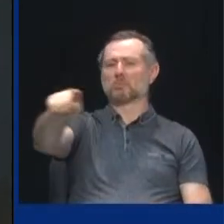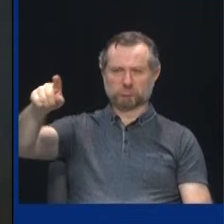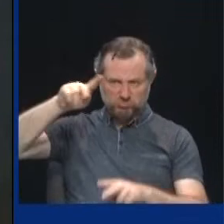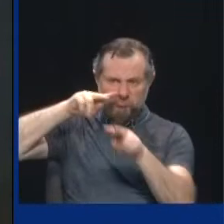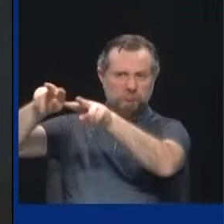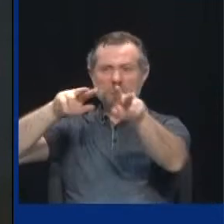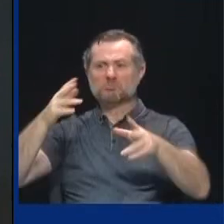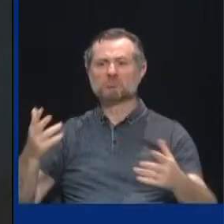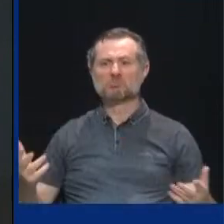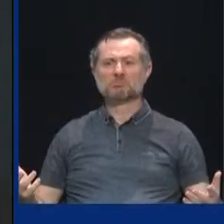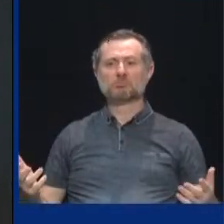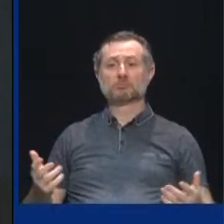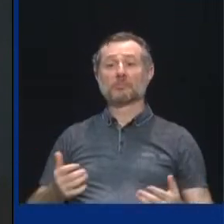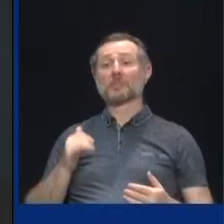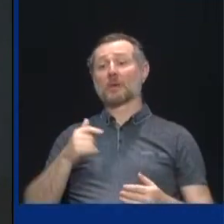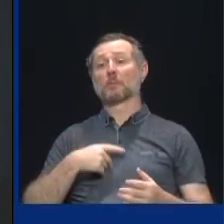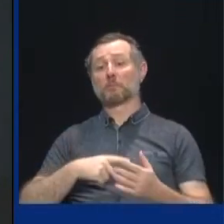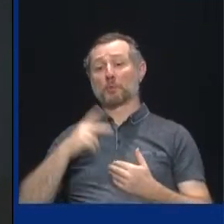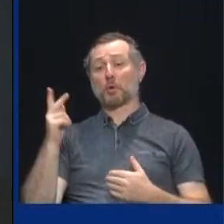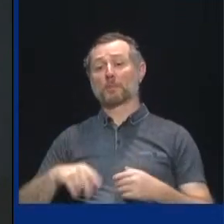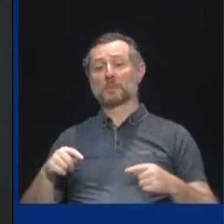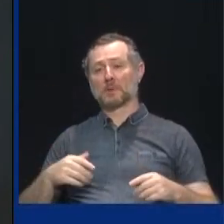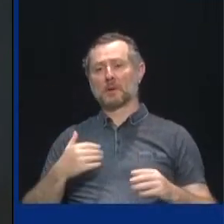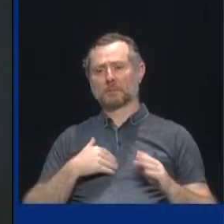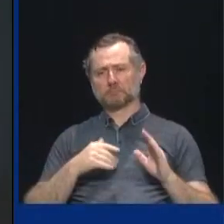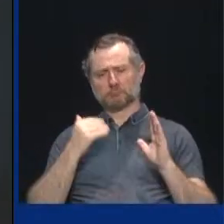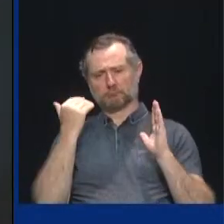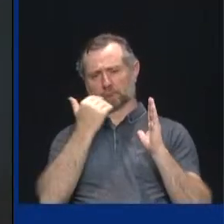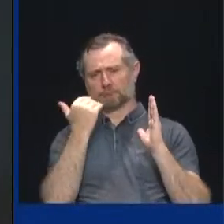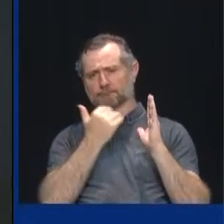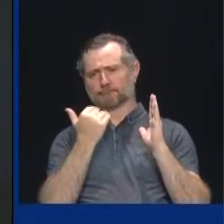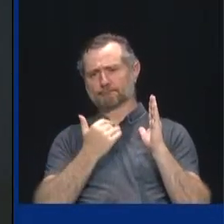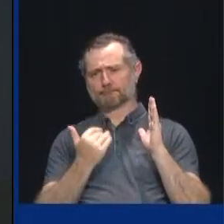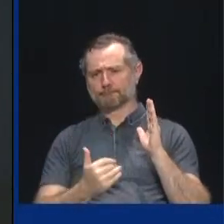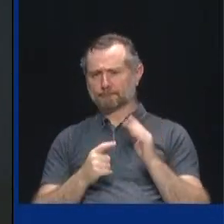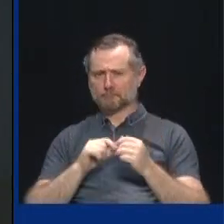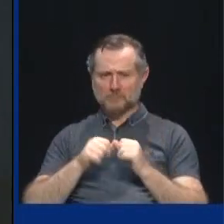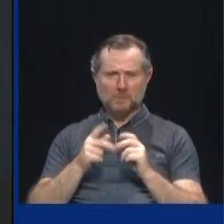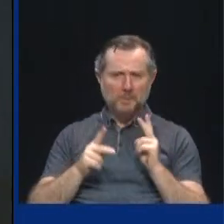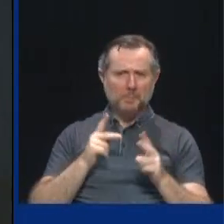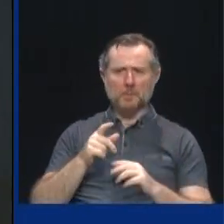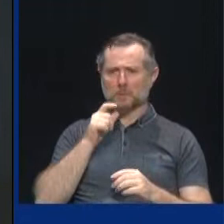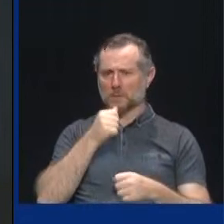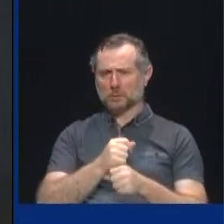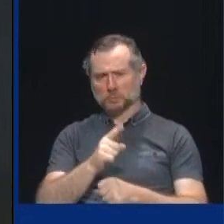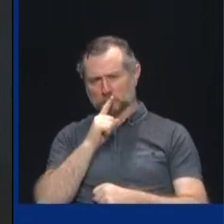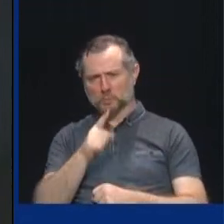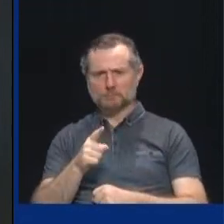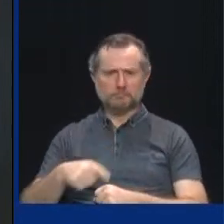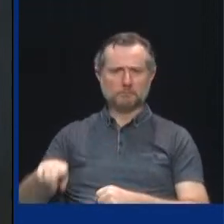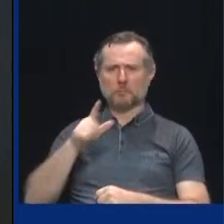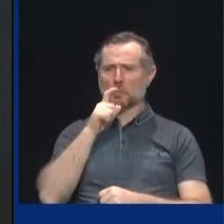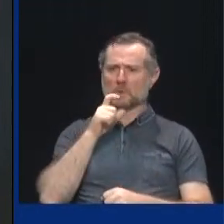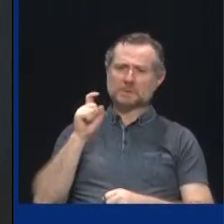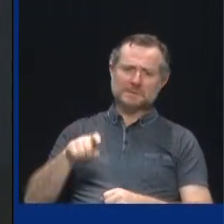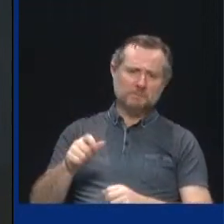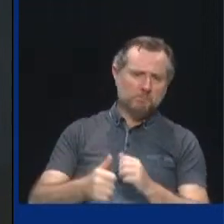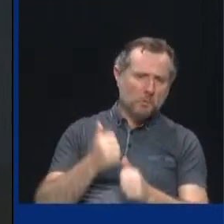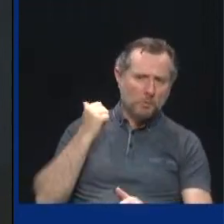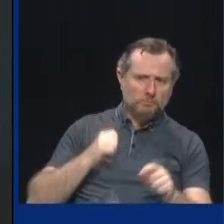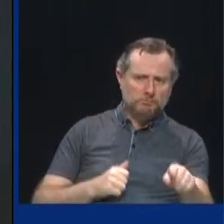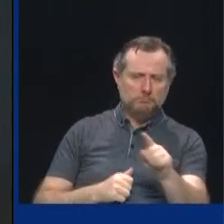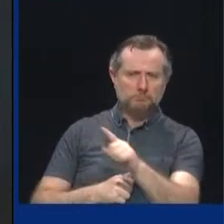The program has guidelines. People have to follow the guidelines. We have to make sure the money goes to the people who need it most. We're going to start